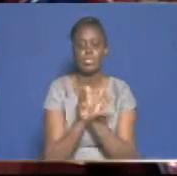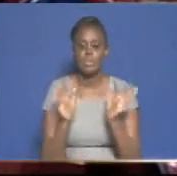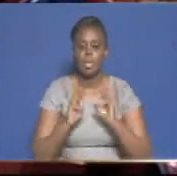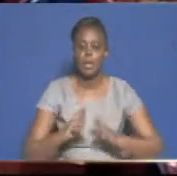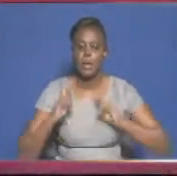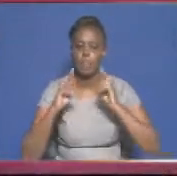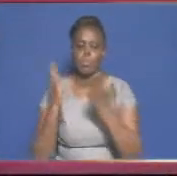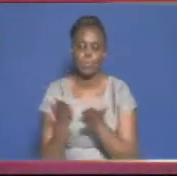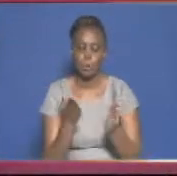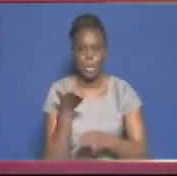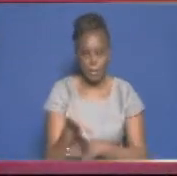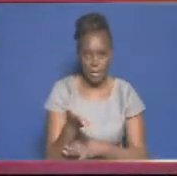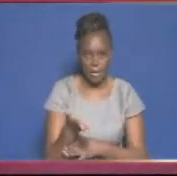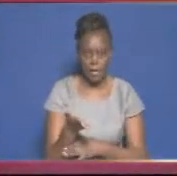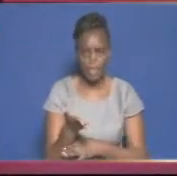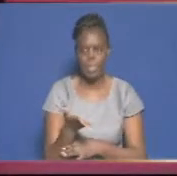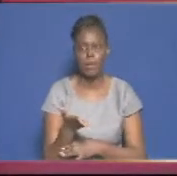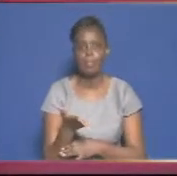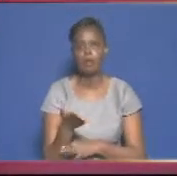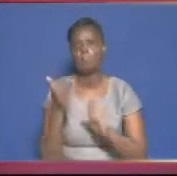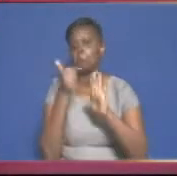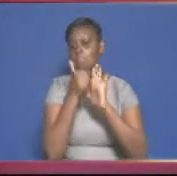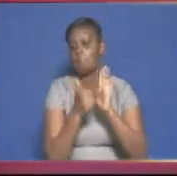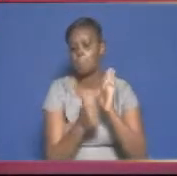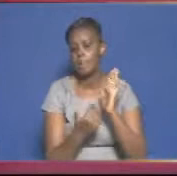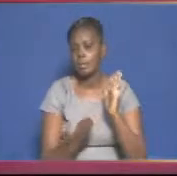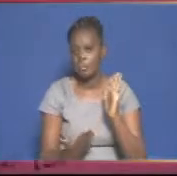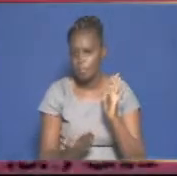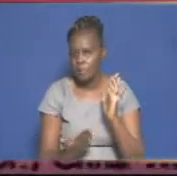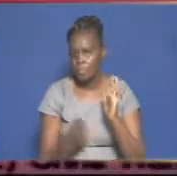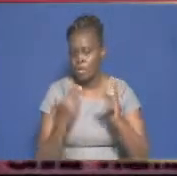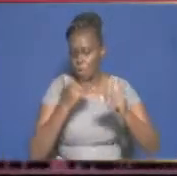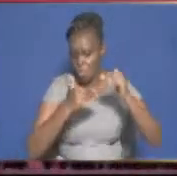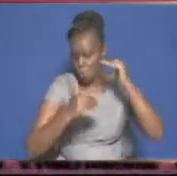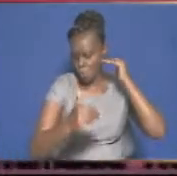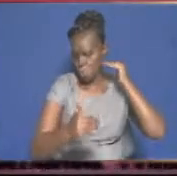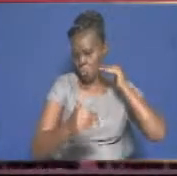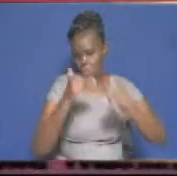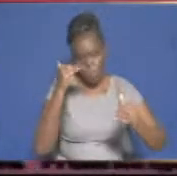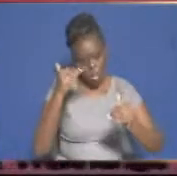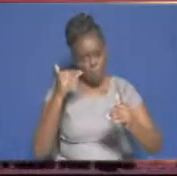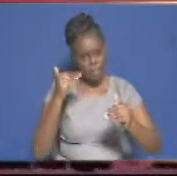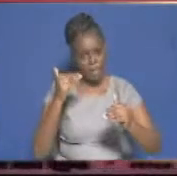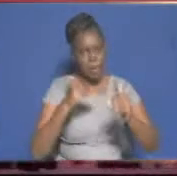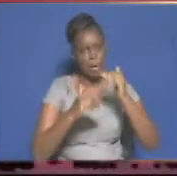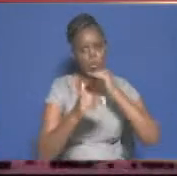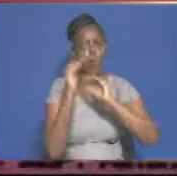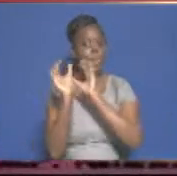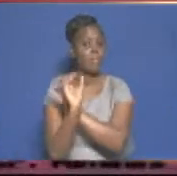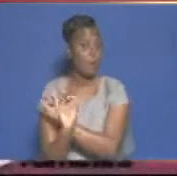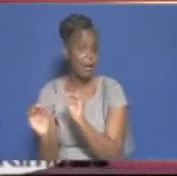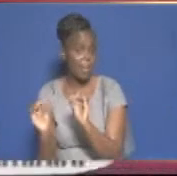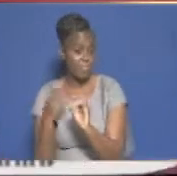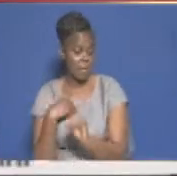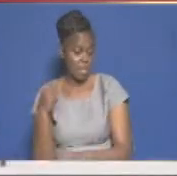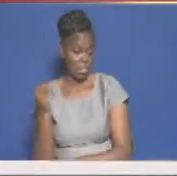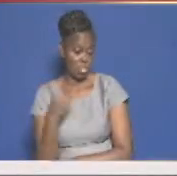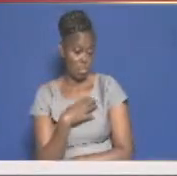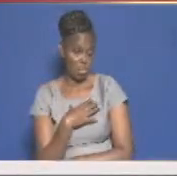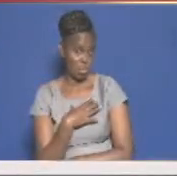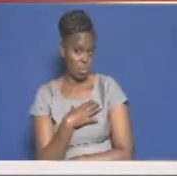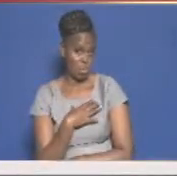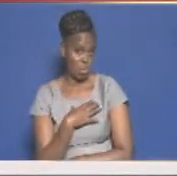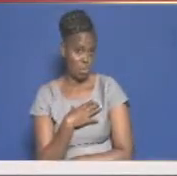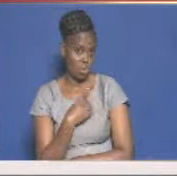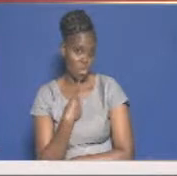are brought here, and they use the word qualified. Qualified and unqualified. And I was shocked that you